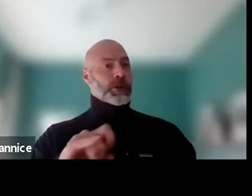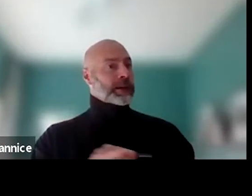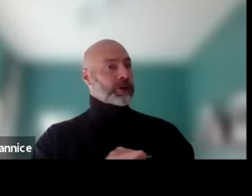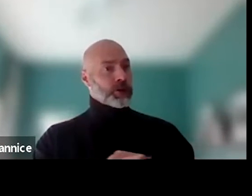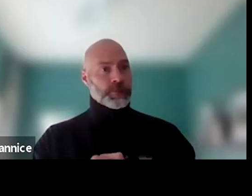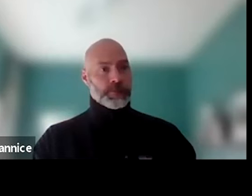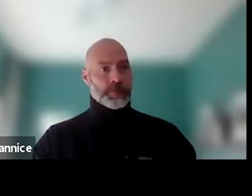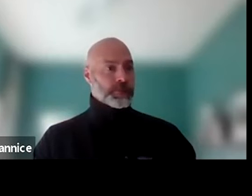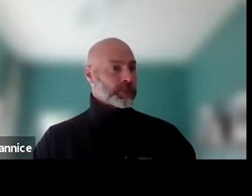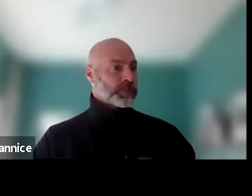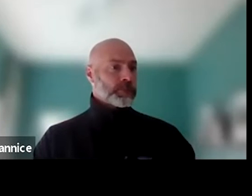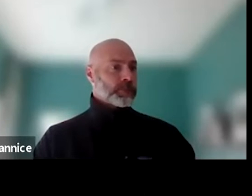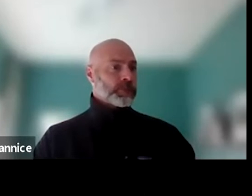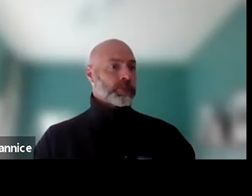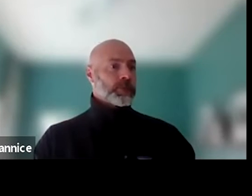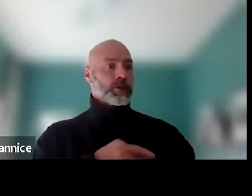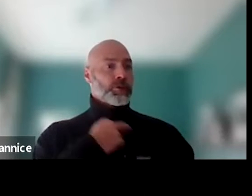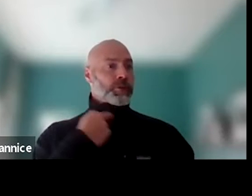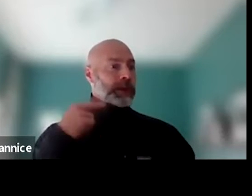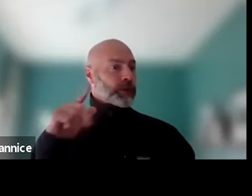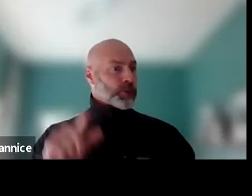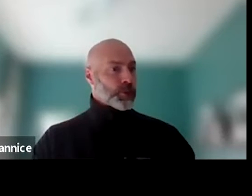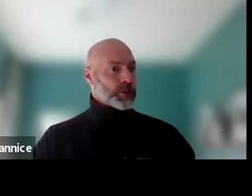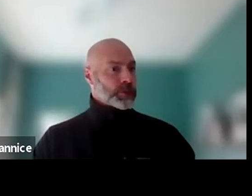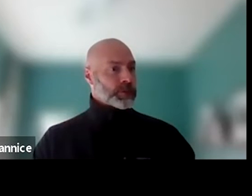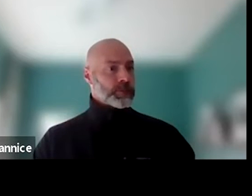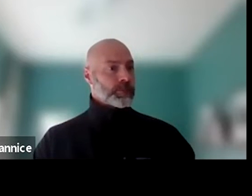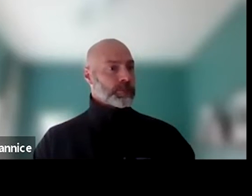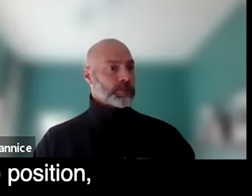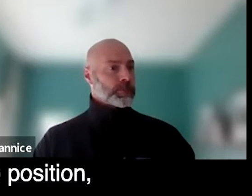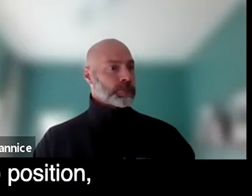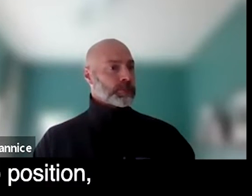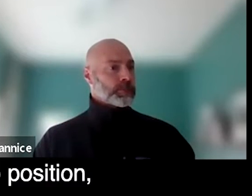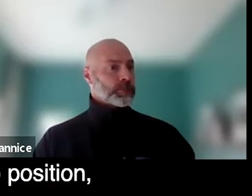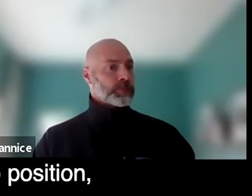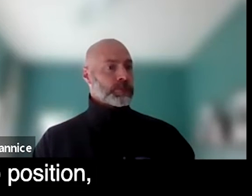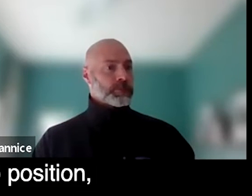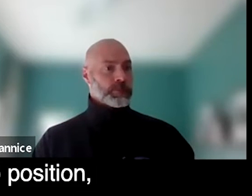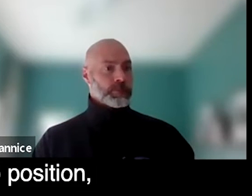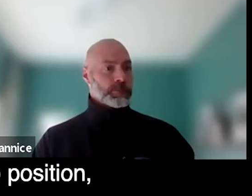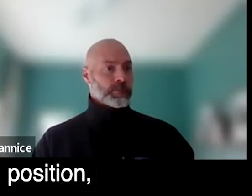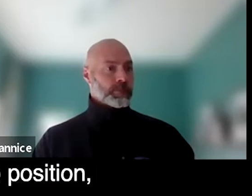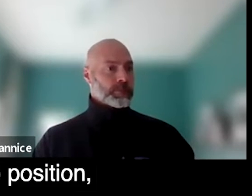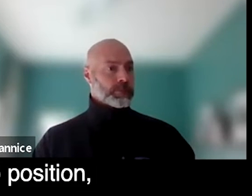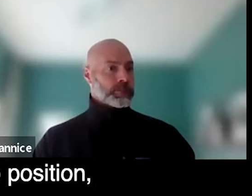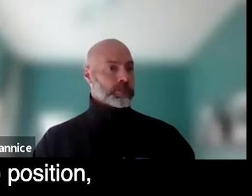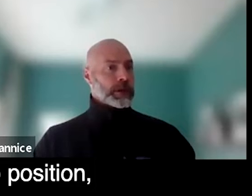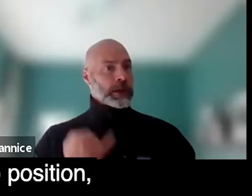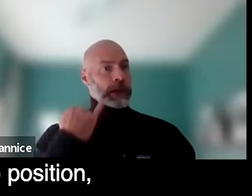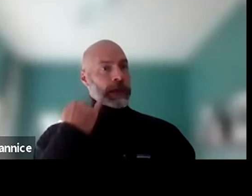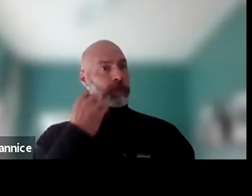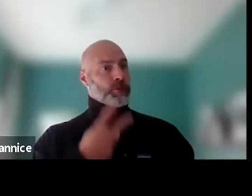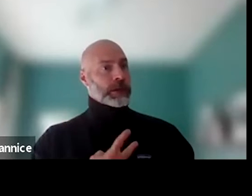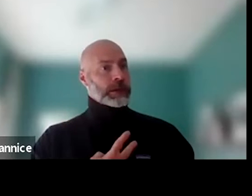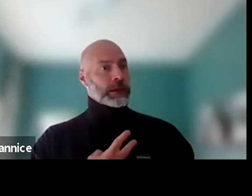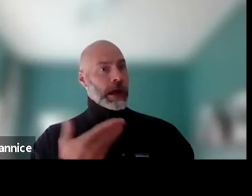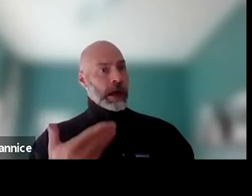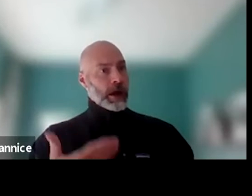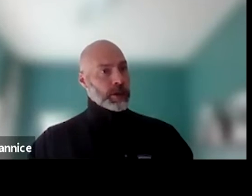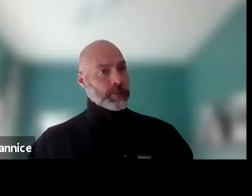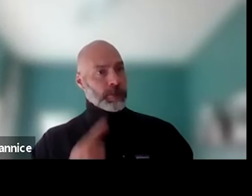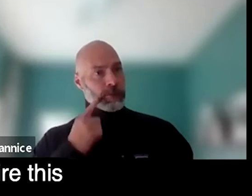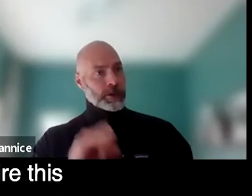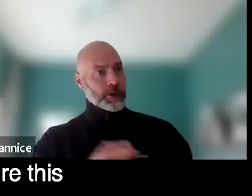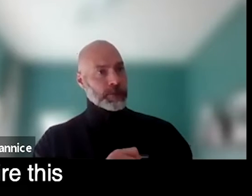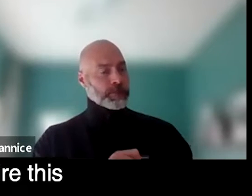so from there, maybe it's an internship position, not a full-time position. So the risk is